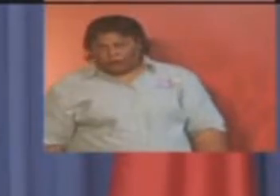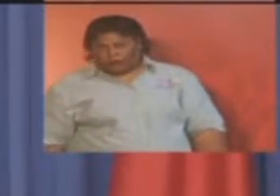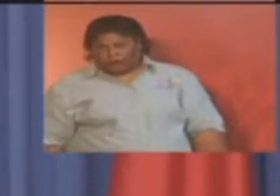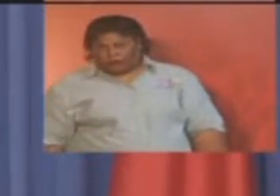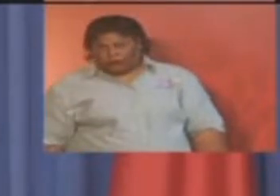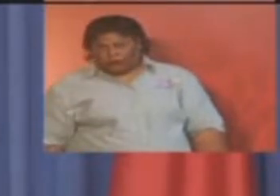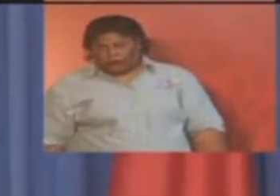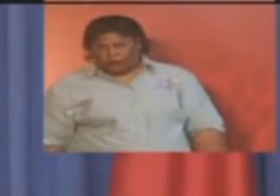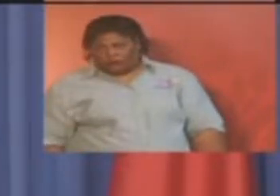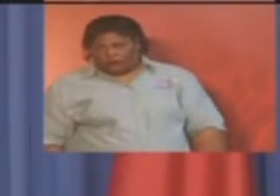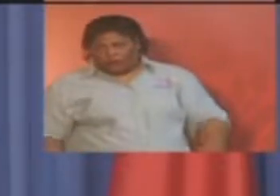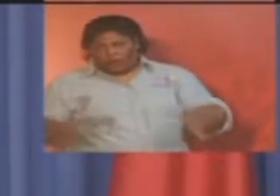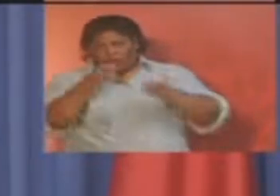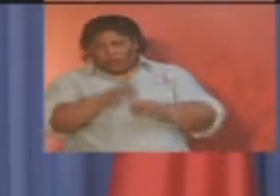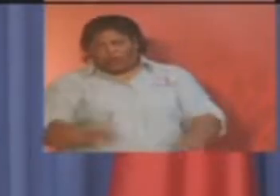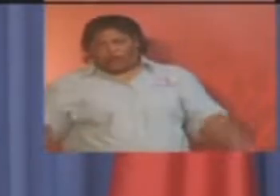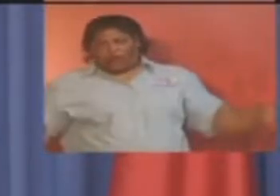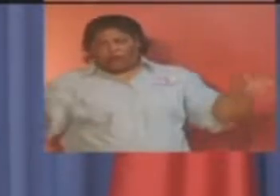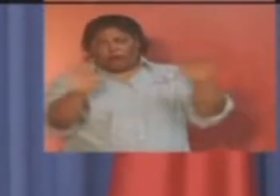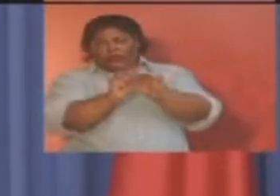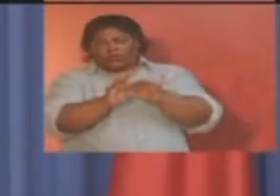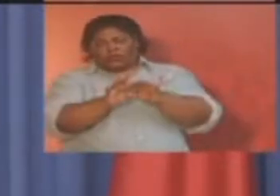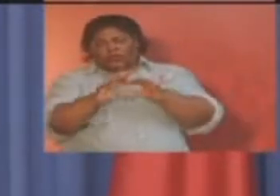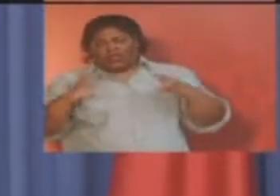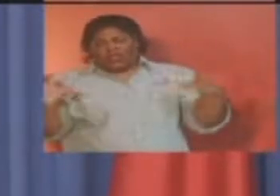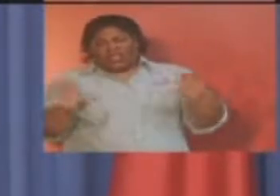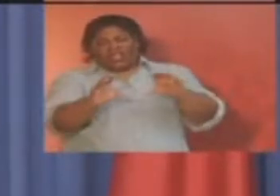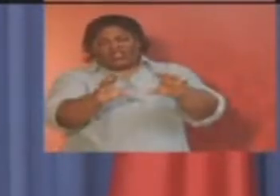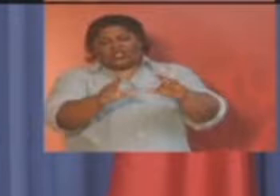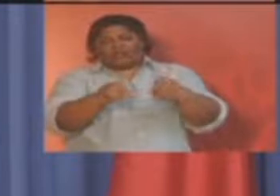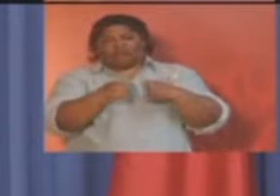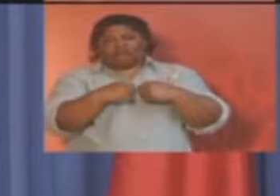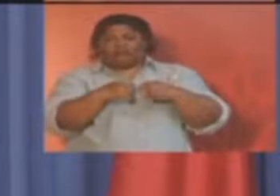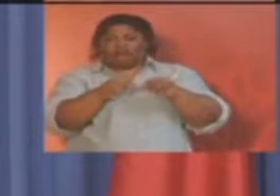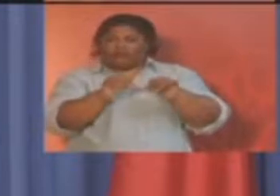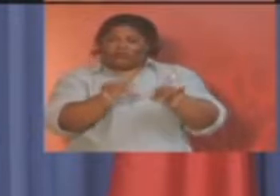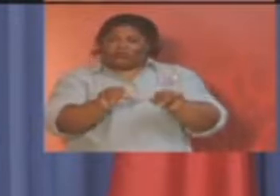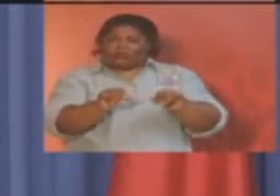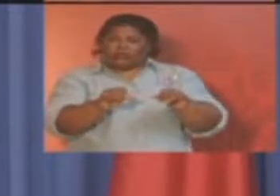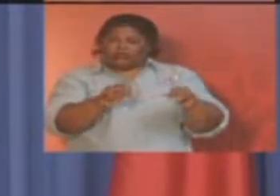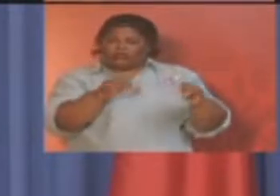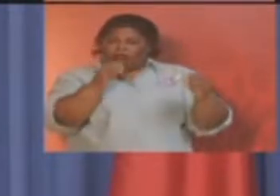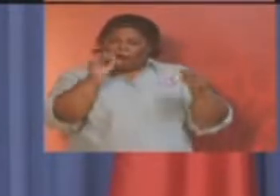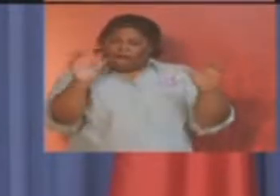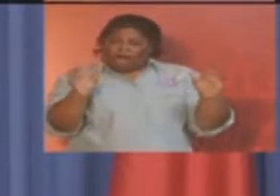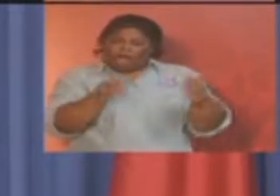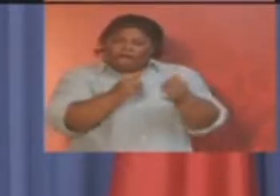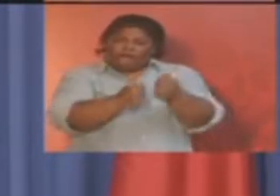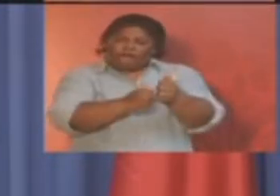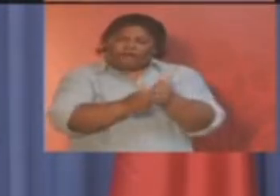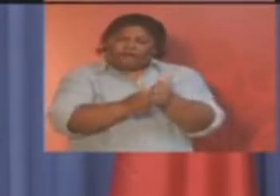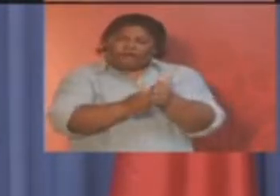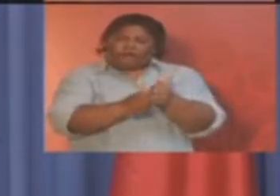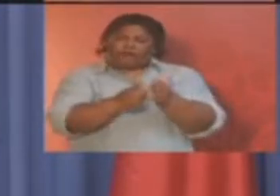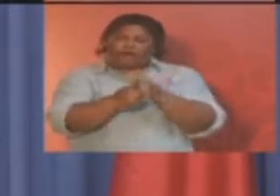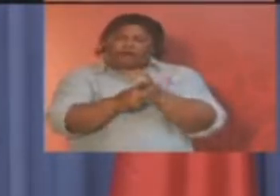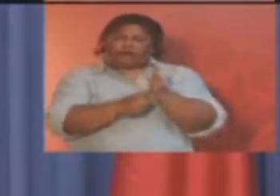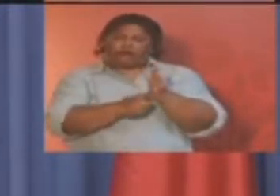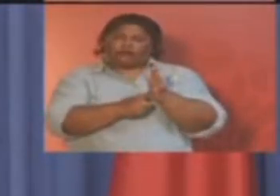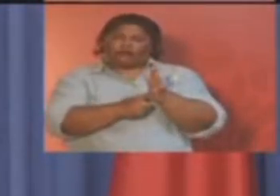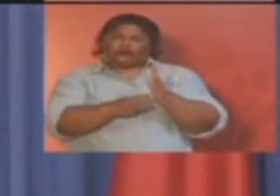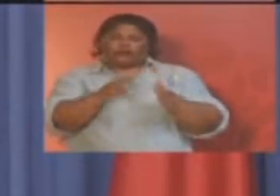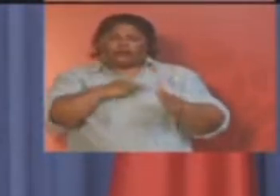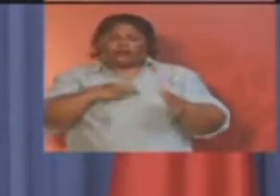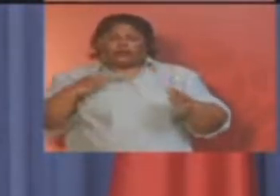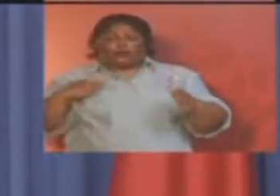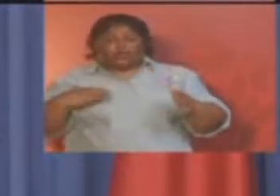the proper type of behavior. Wholesale stores for the provision of food, medicine, or other necessities of life. Ministries,